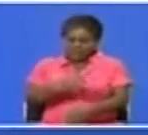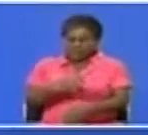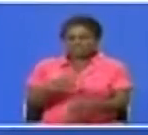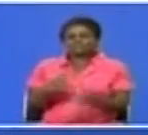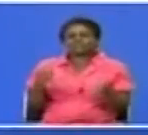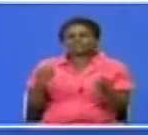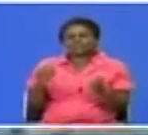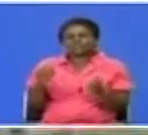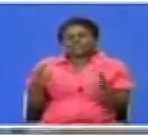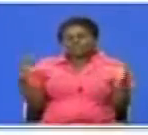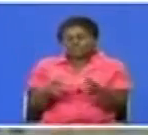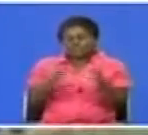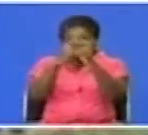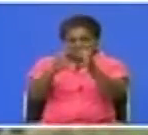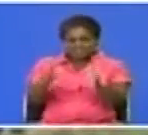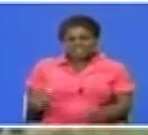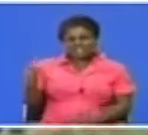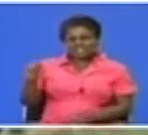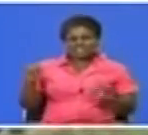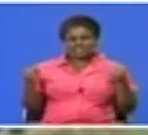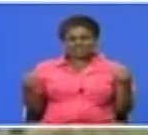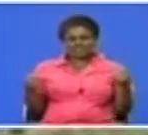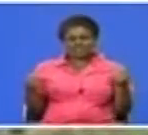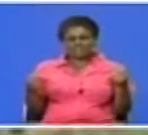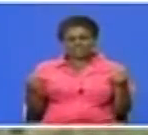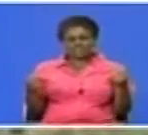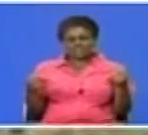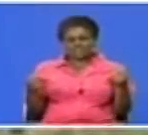Marcy Kandie, KTN News, Elgeyo Marakwet County.